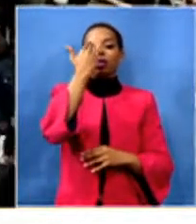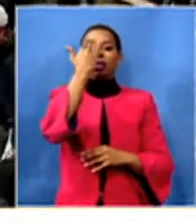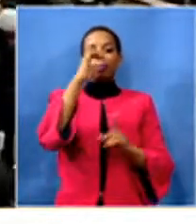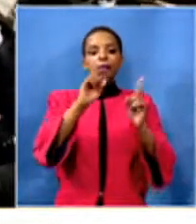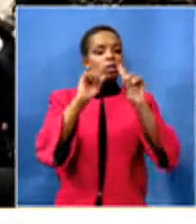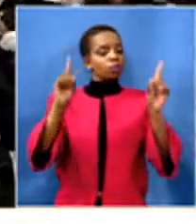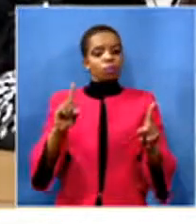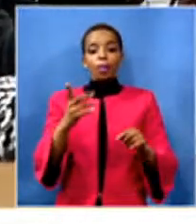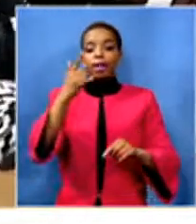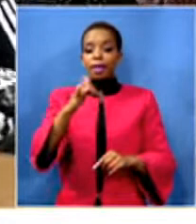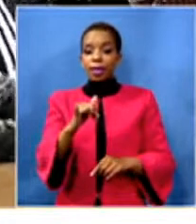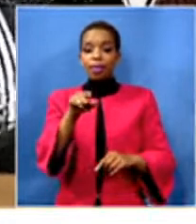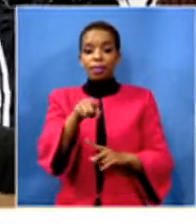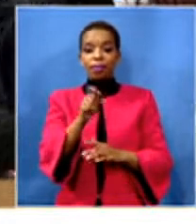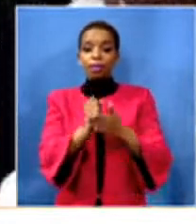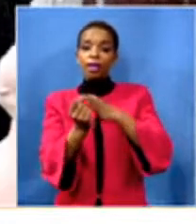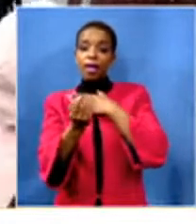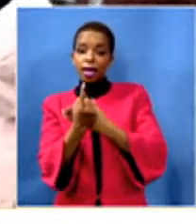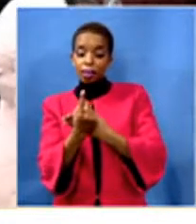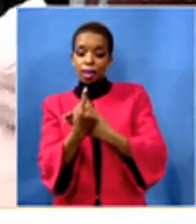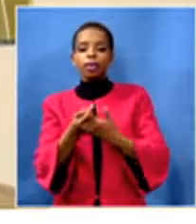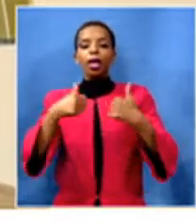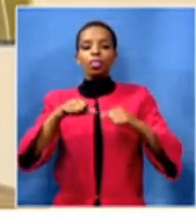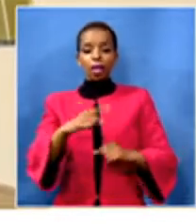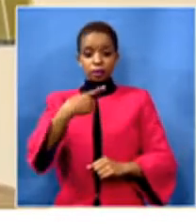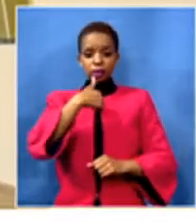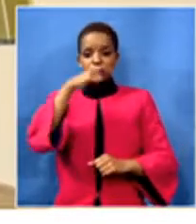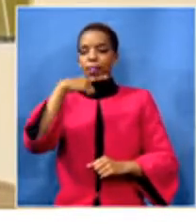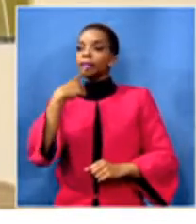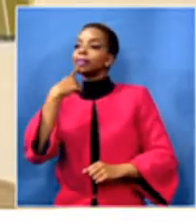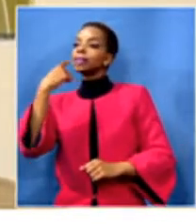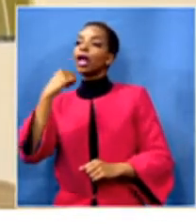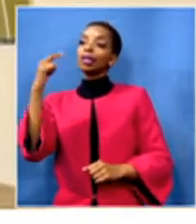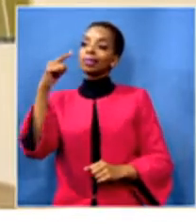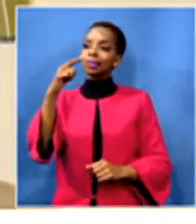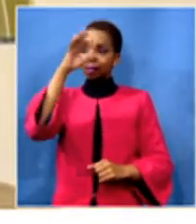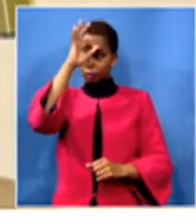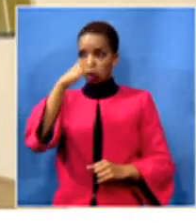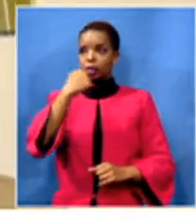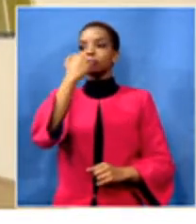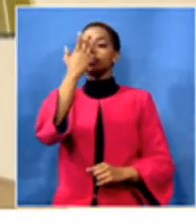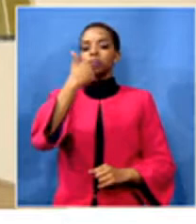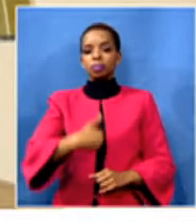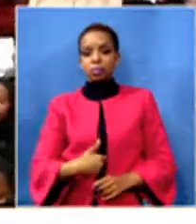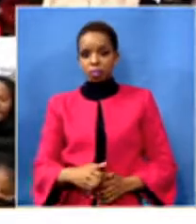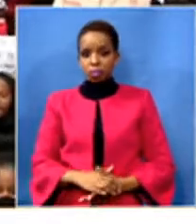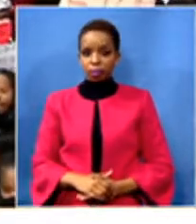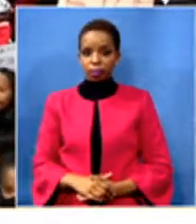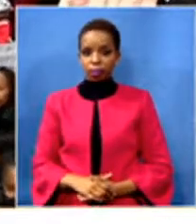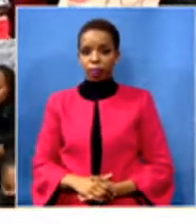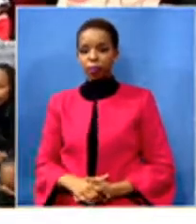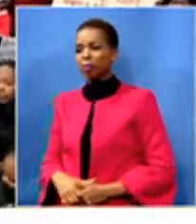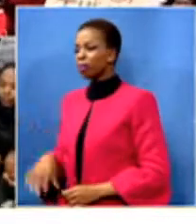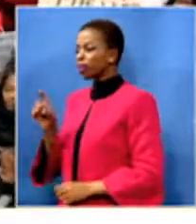police precinct, those matters must be reported so the steps can be taken against those police officers. So how do police go